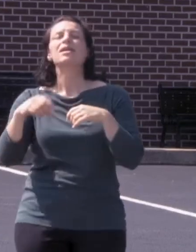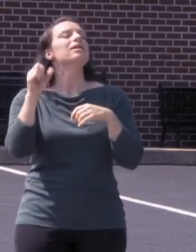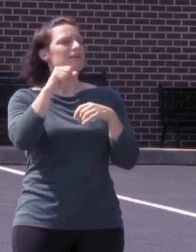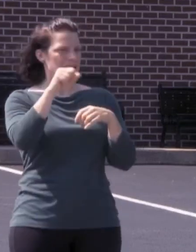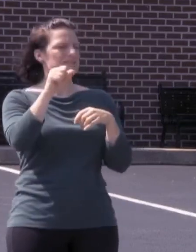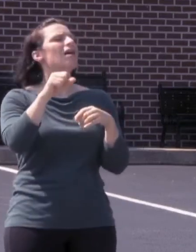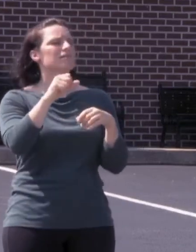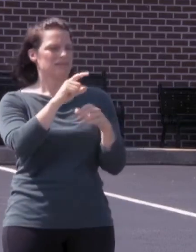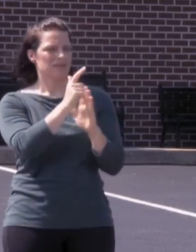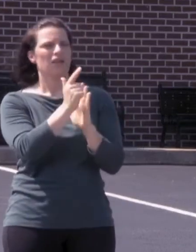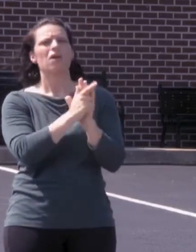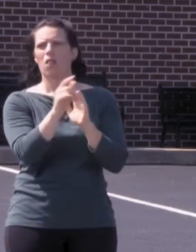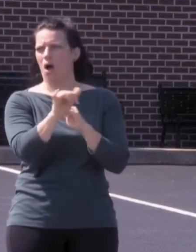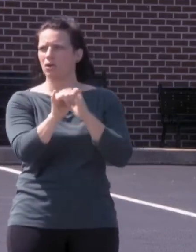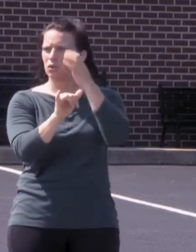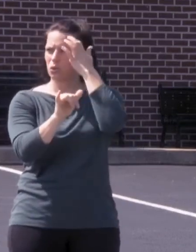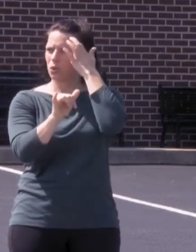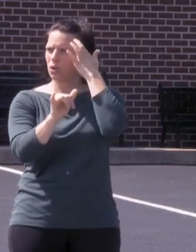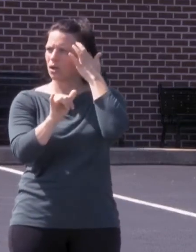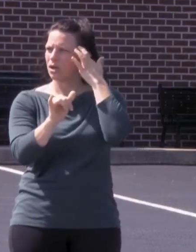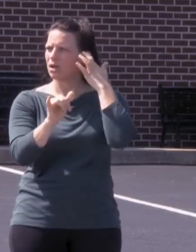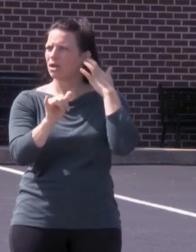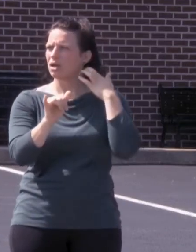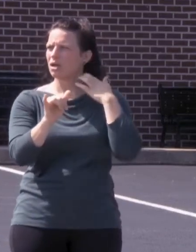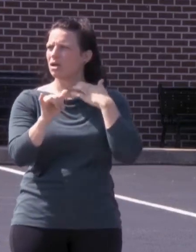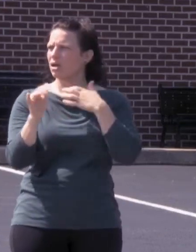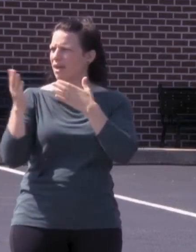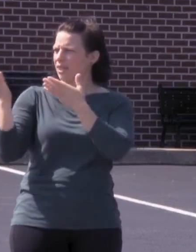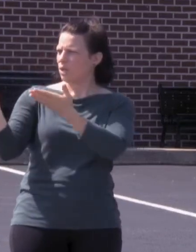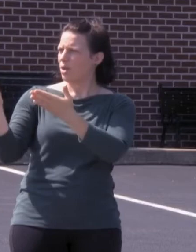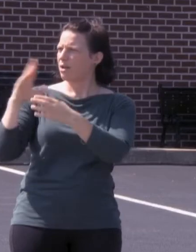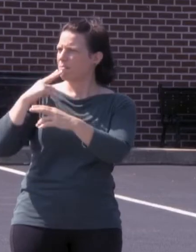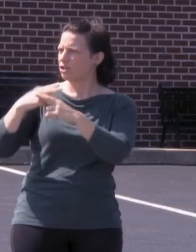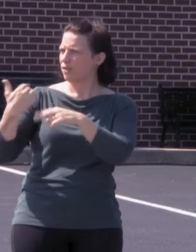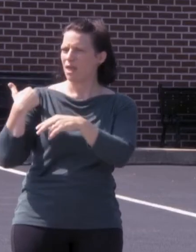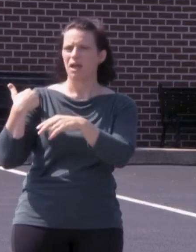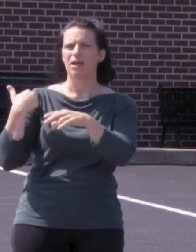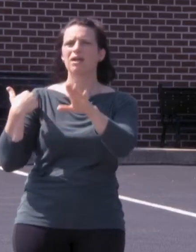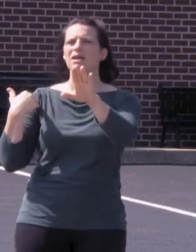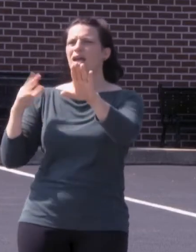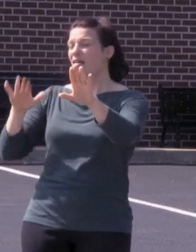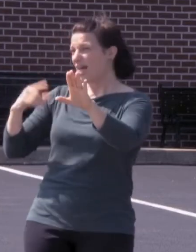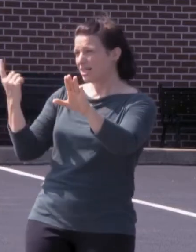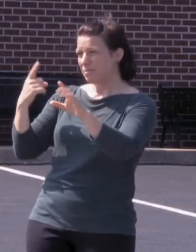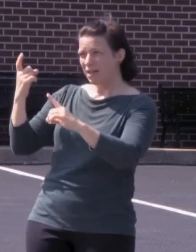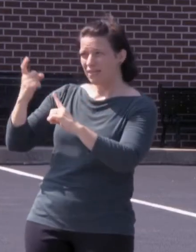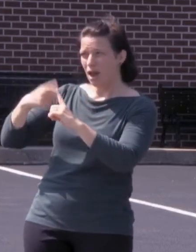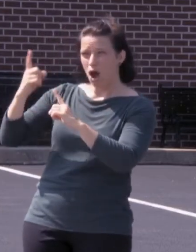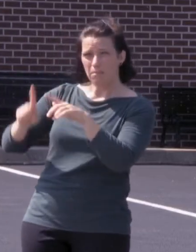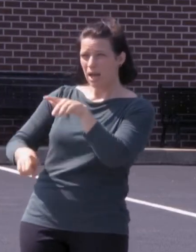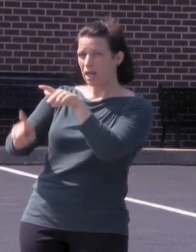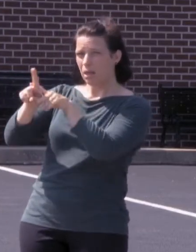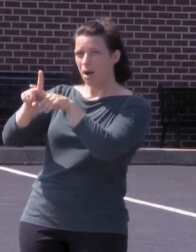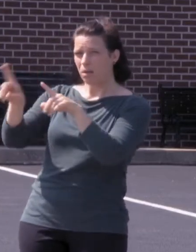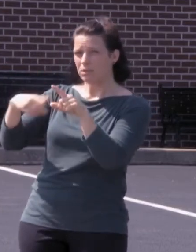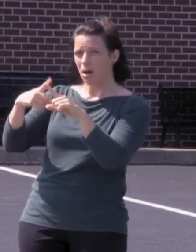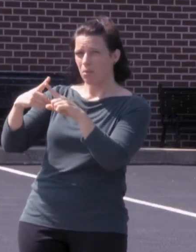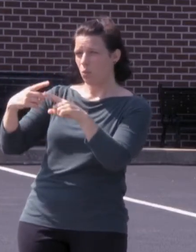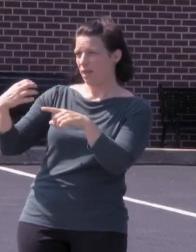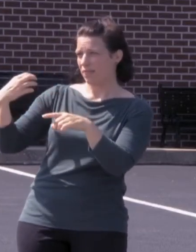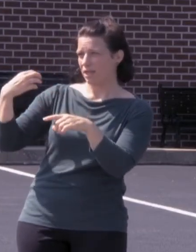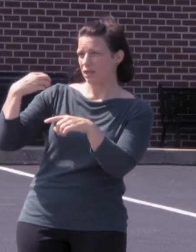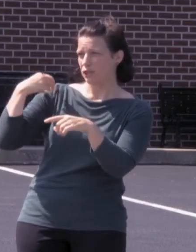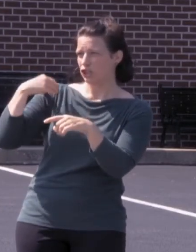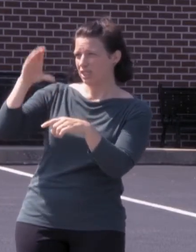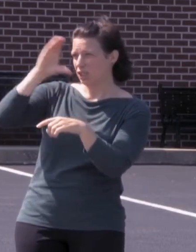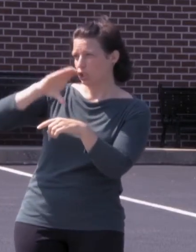the legislation. I think you enumerated that. is that something that automatically pops up when the chief would perhaps